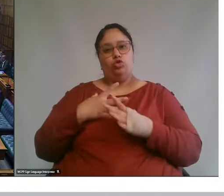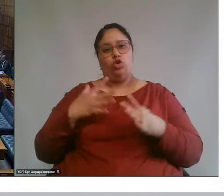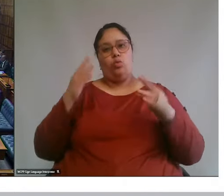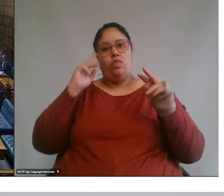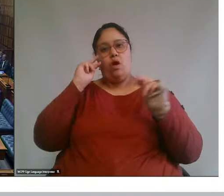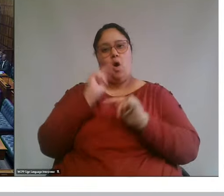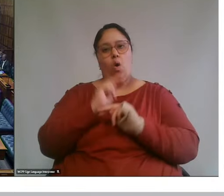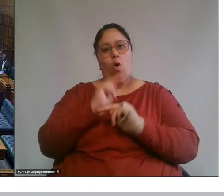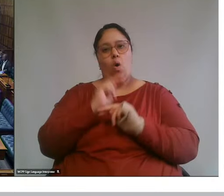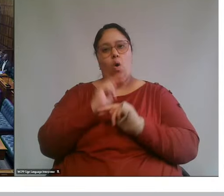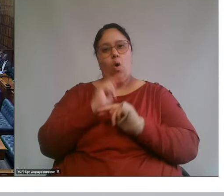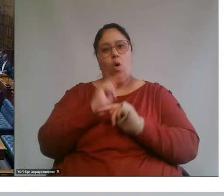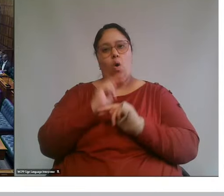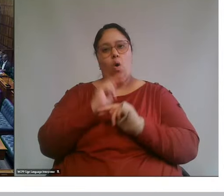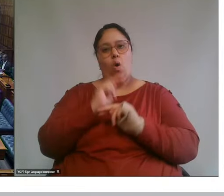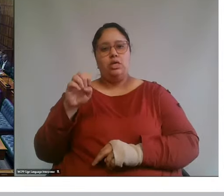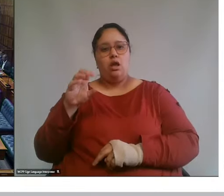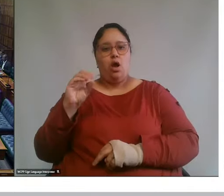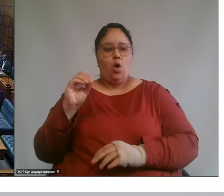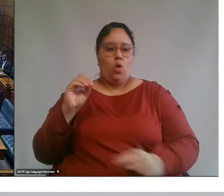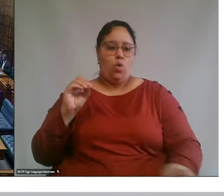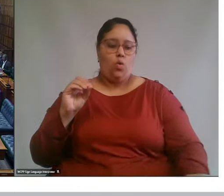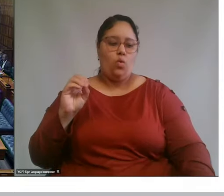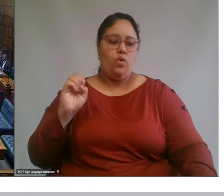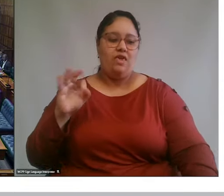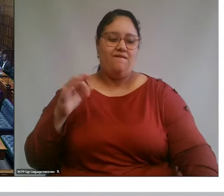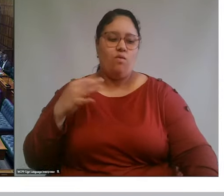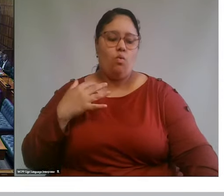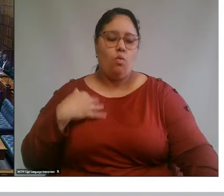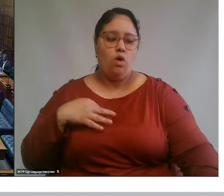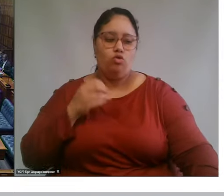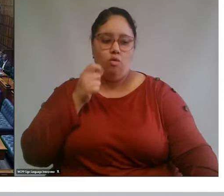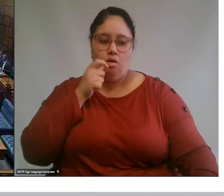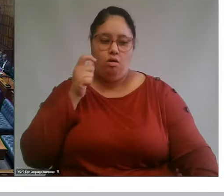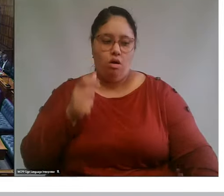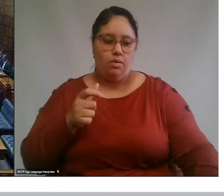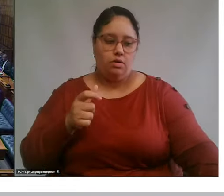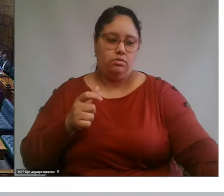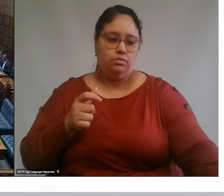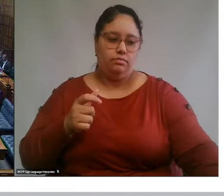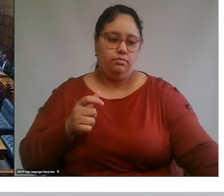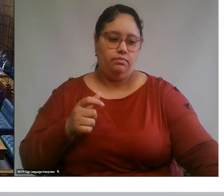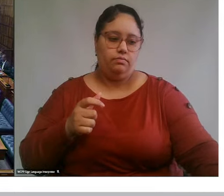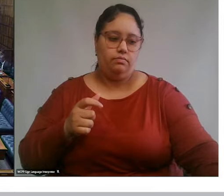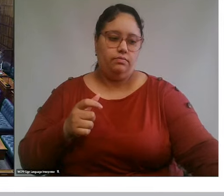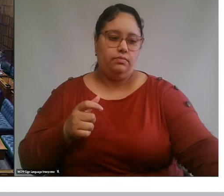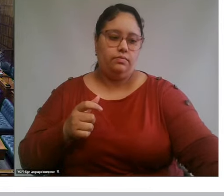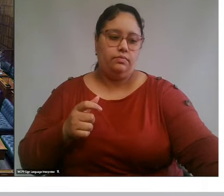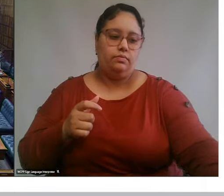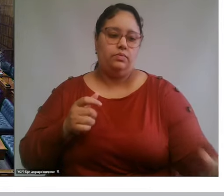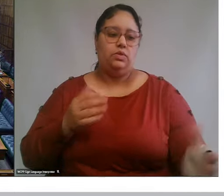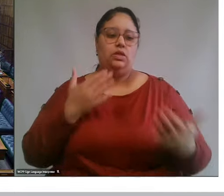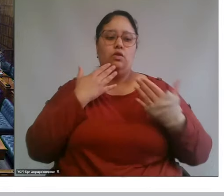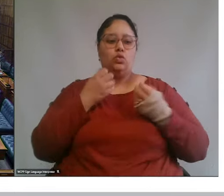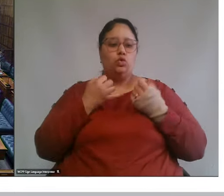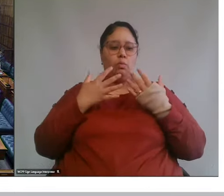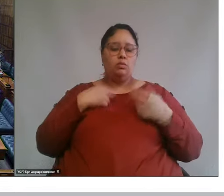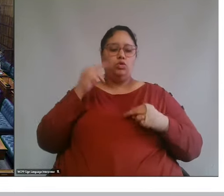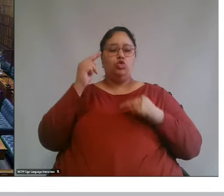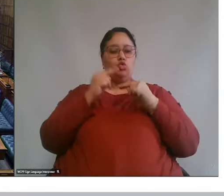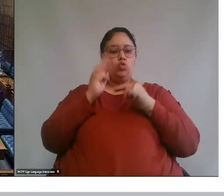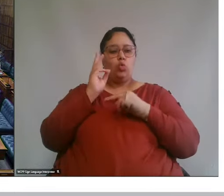overview and then to CEO should CEO wish to make some remarks thanks very much chair in the interest of time I'll be very